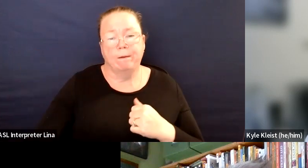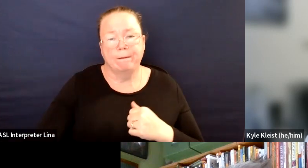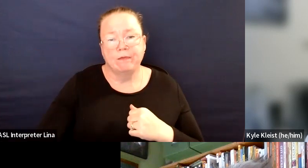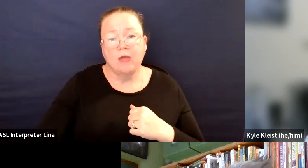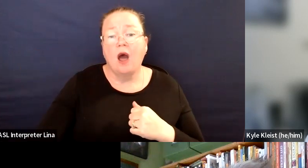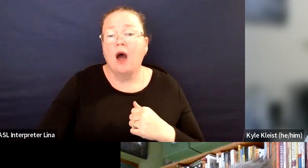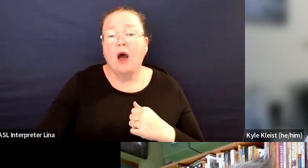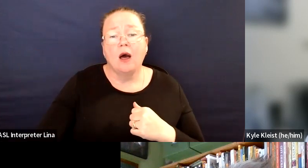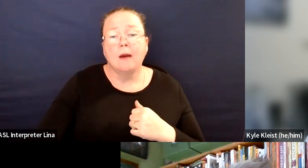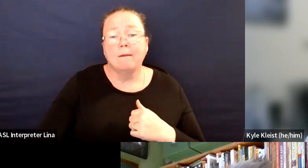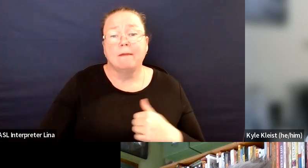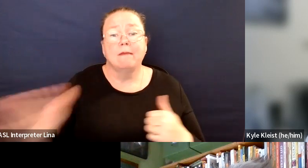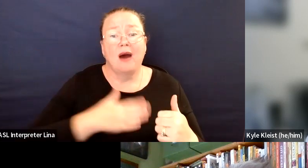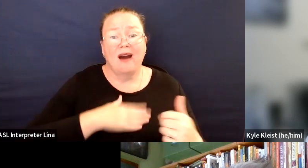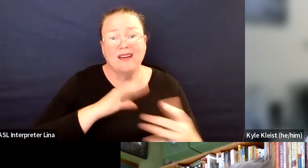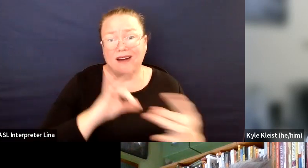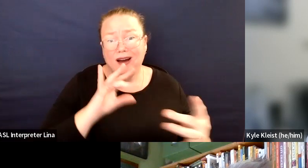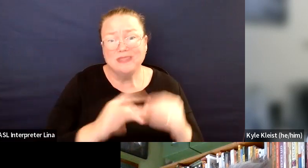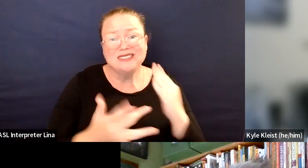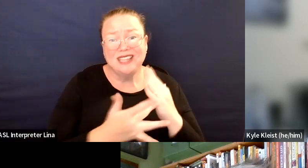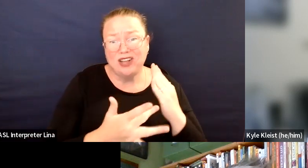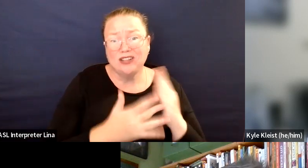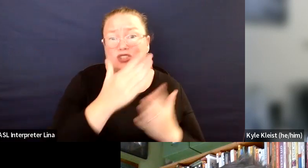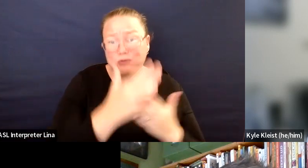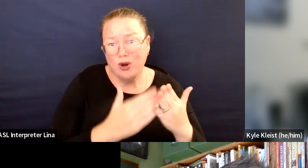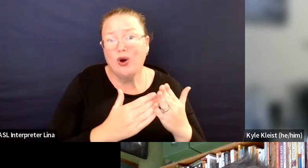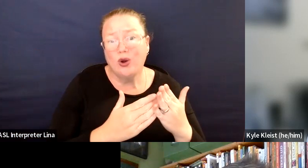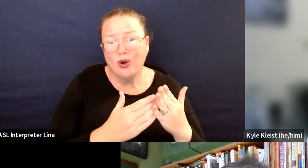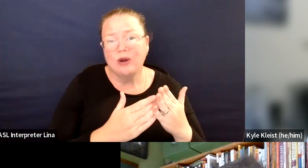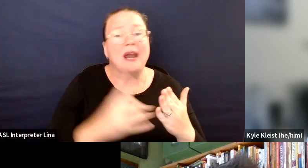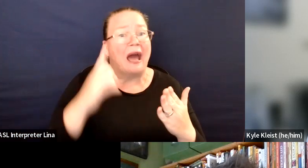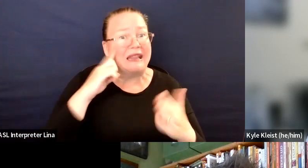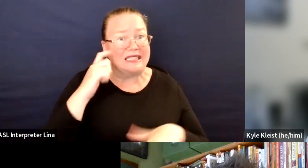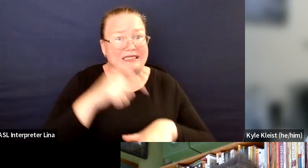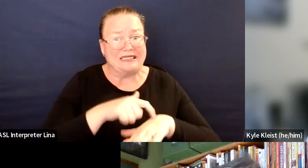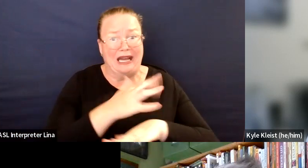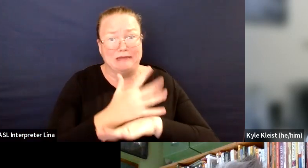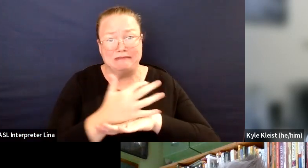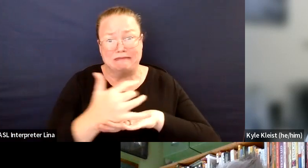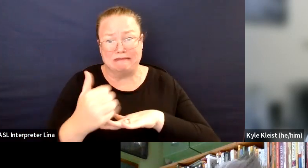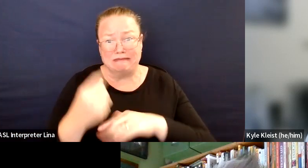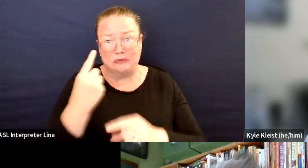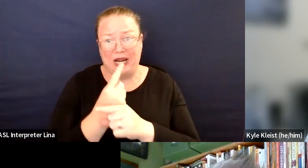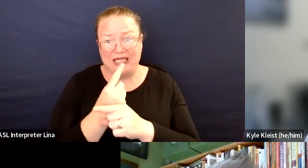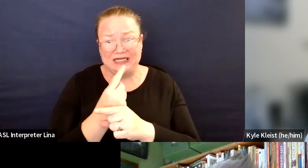Just my kind of comment on the technology side, and I think we've run out of time, haven't we?